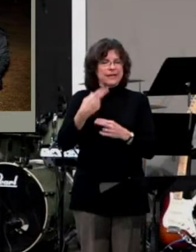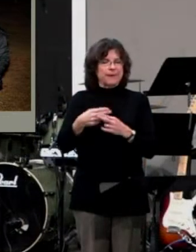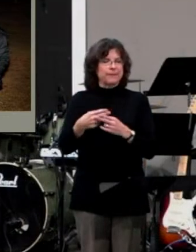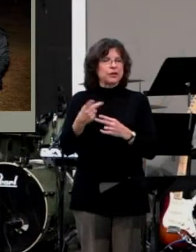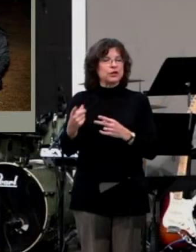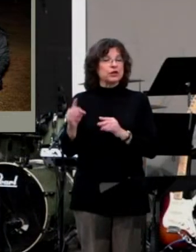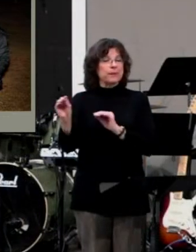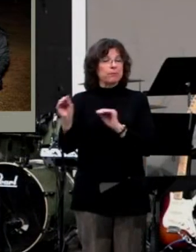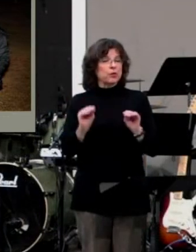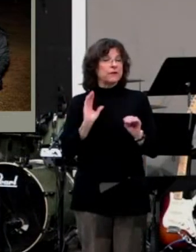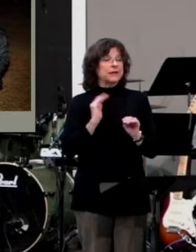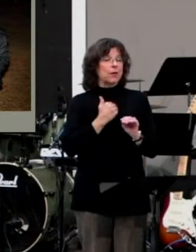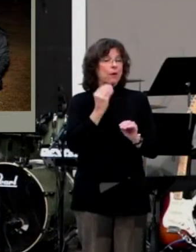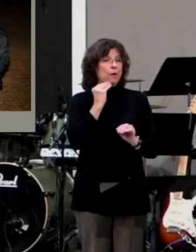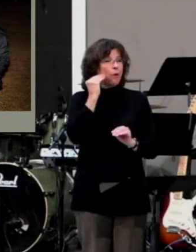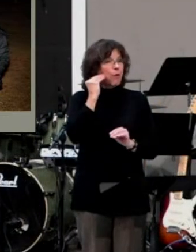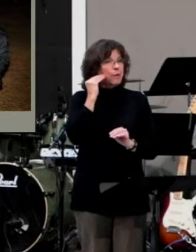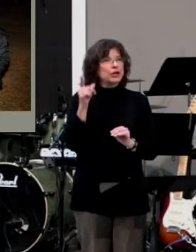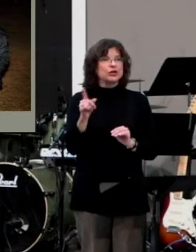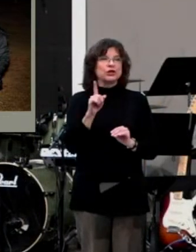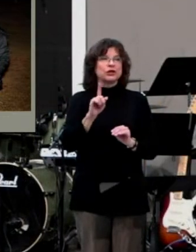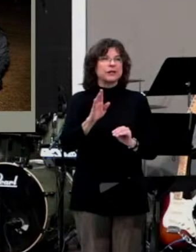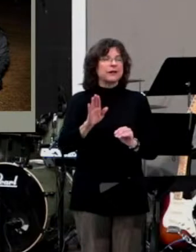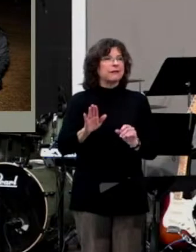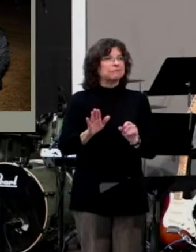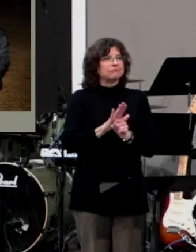did not even know existed.